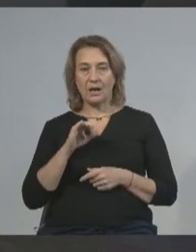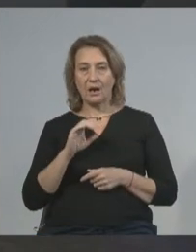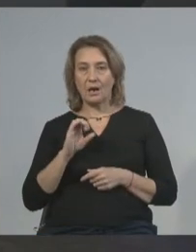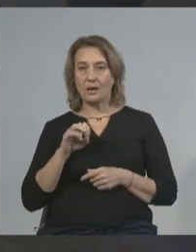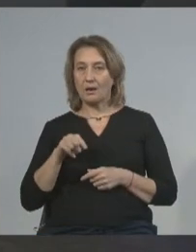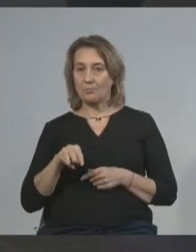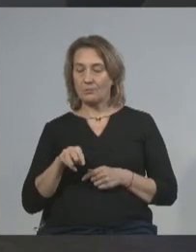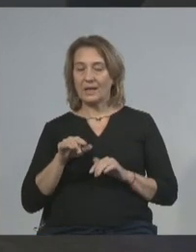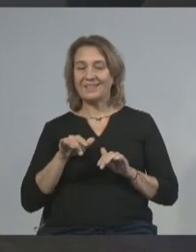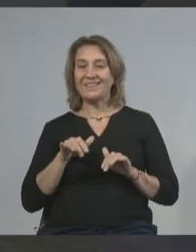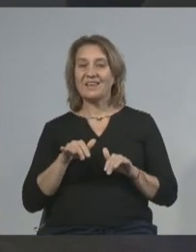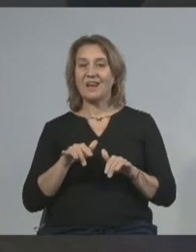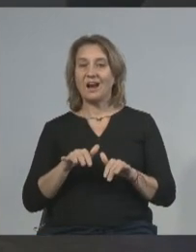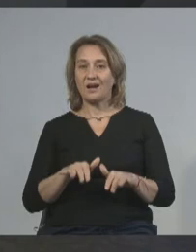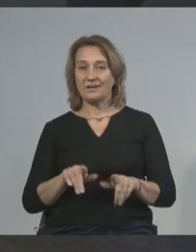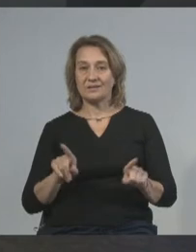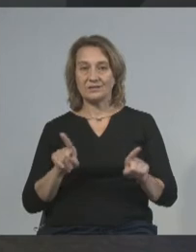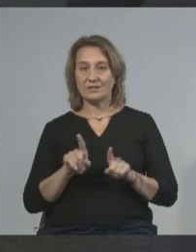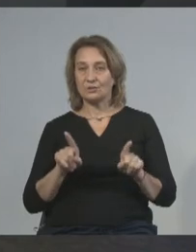agree with guy